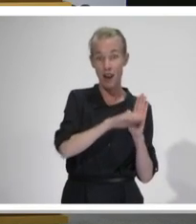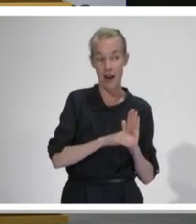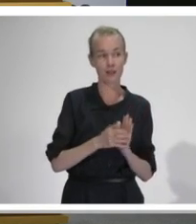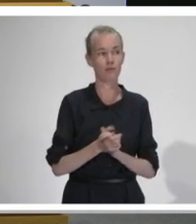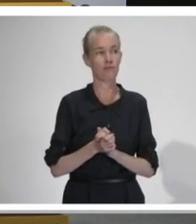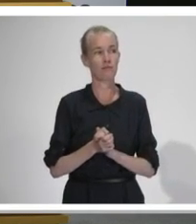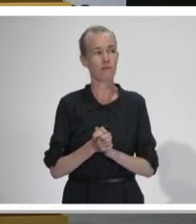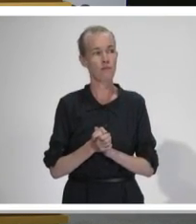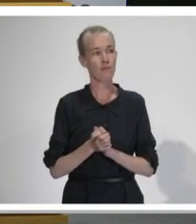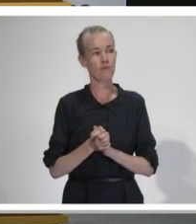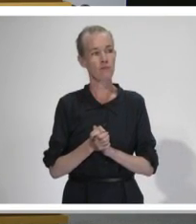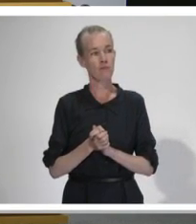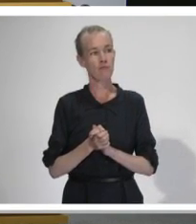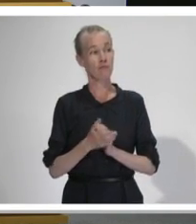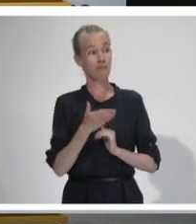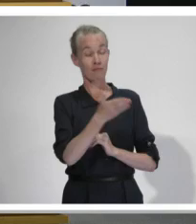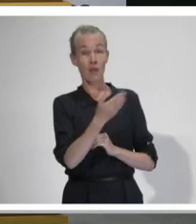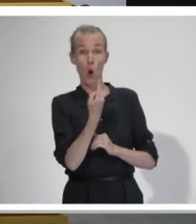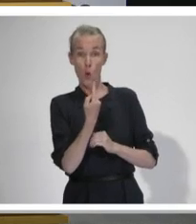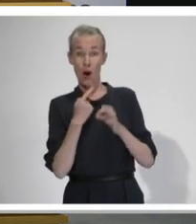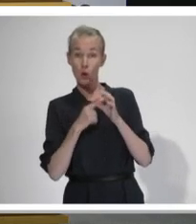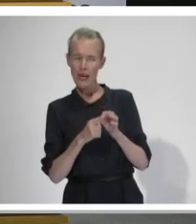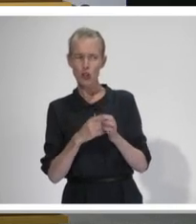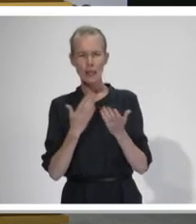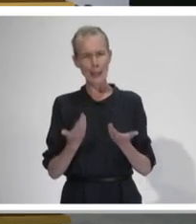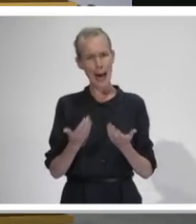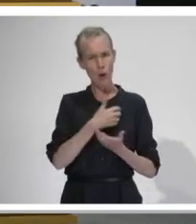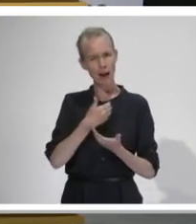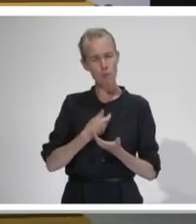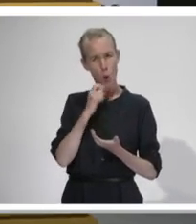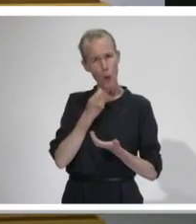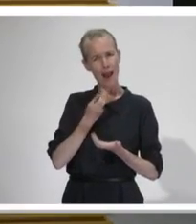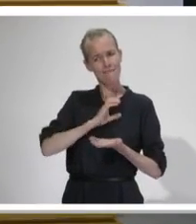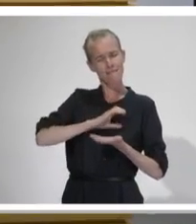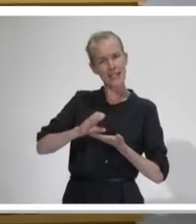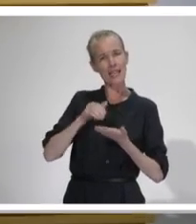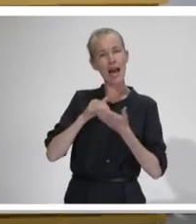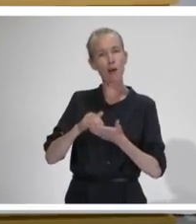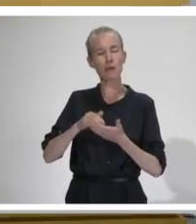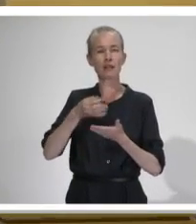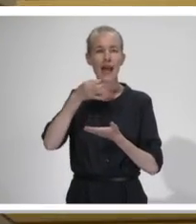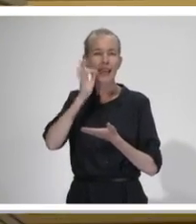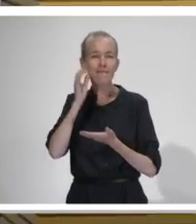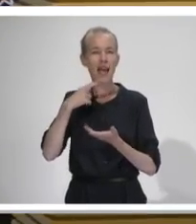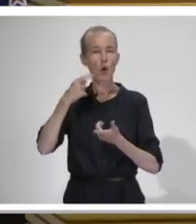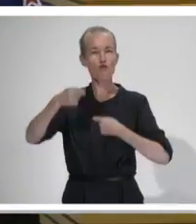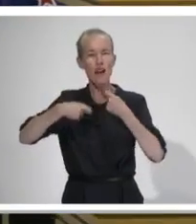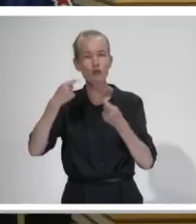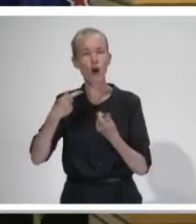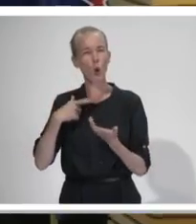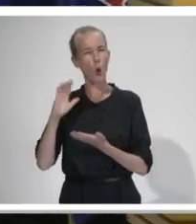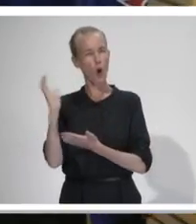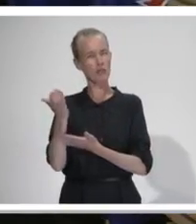support package? If yes, what does that include? Yeah, look, we're working on further support for businesses, and one of the things we need to